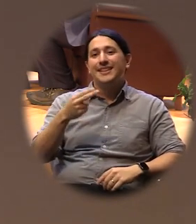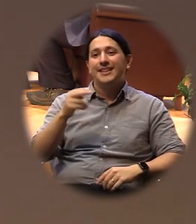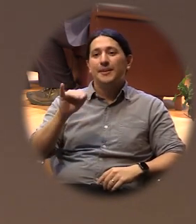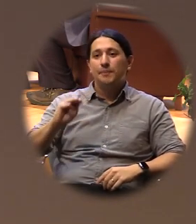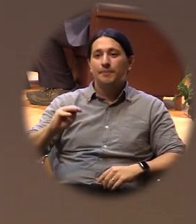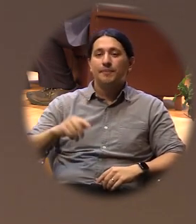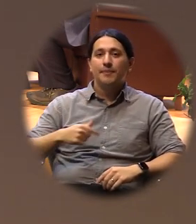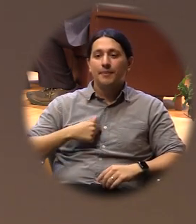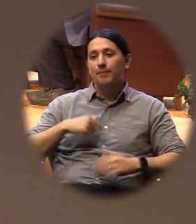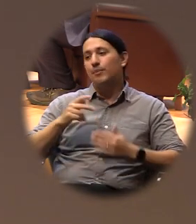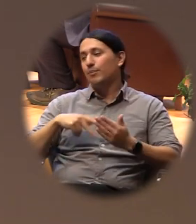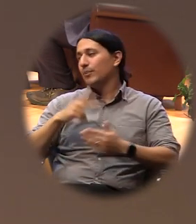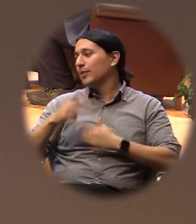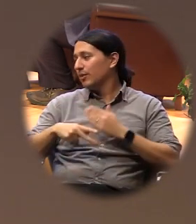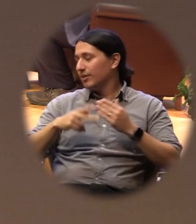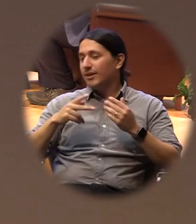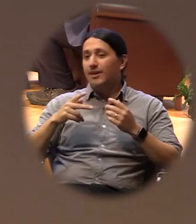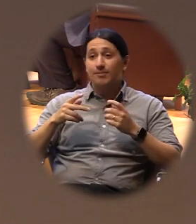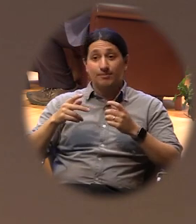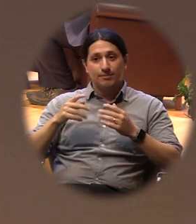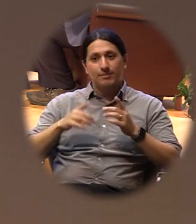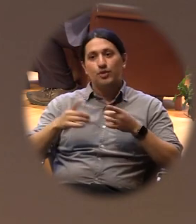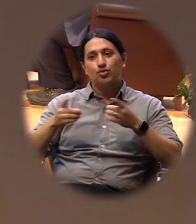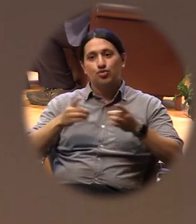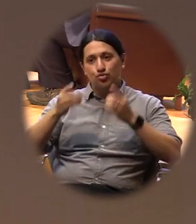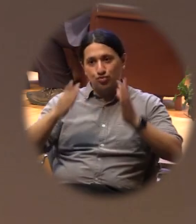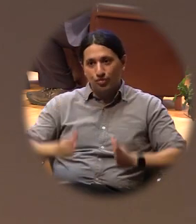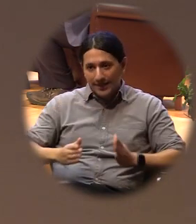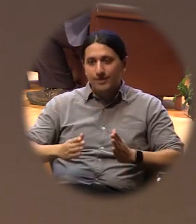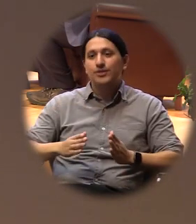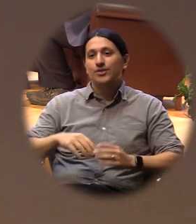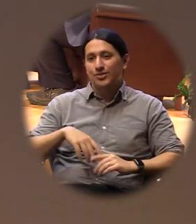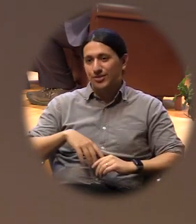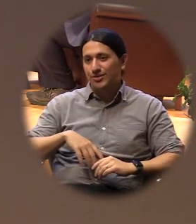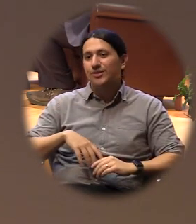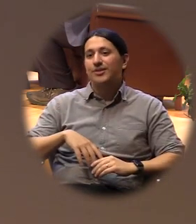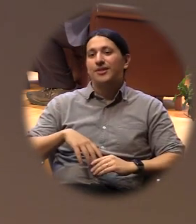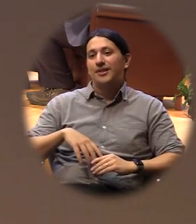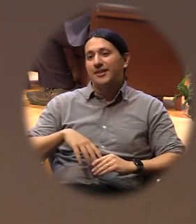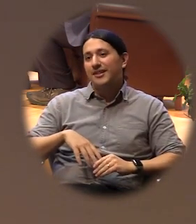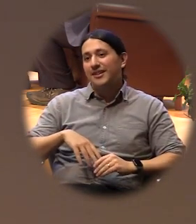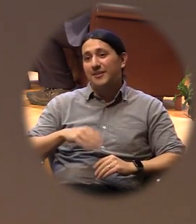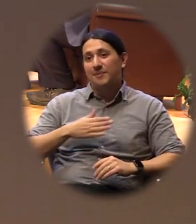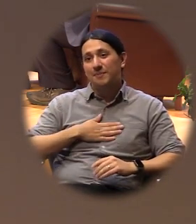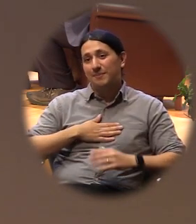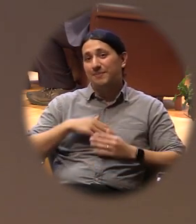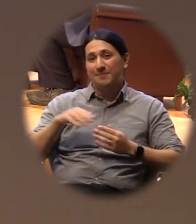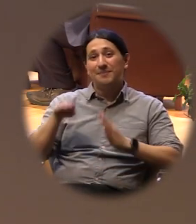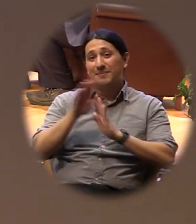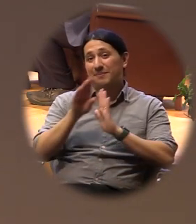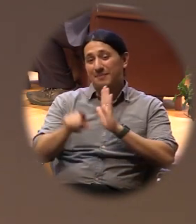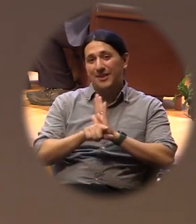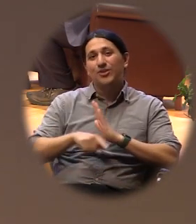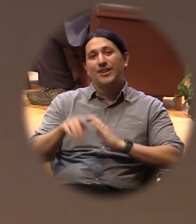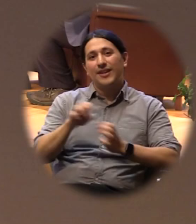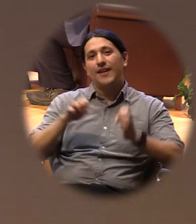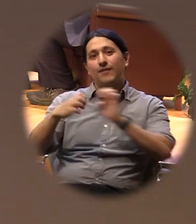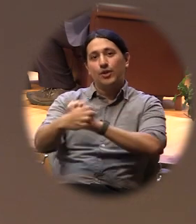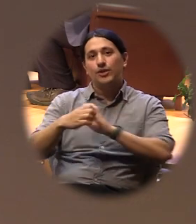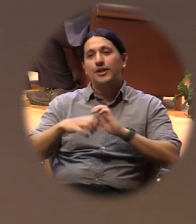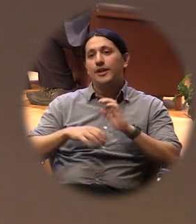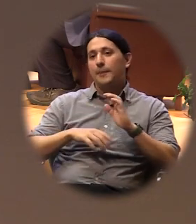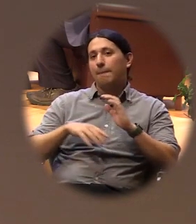the Dialogue on Science, Ethics, and Religion. My background is evolutionary biology, but I studied primate